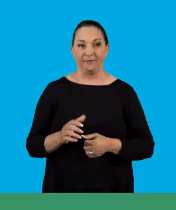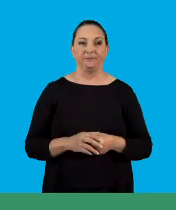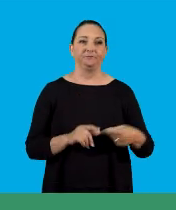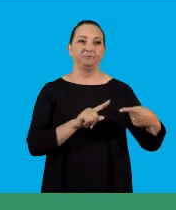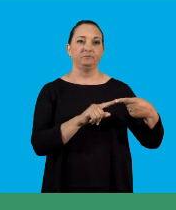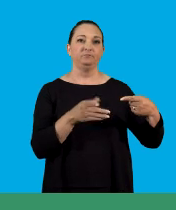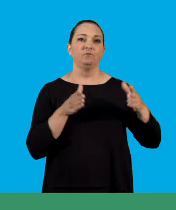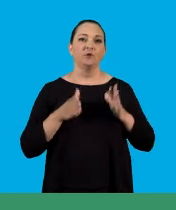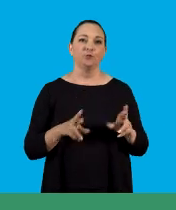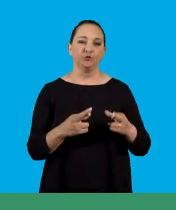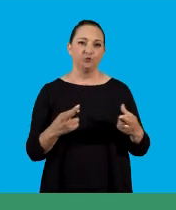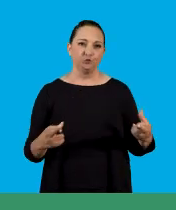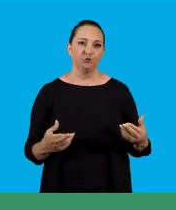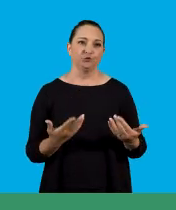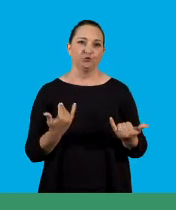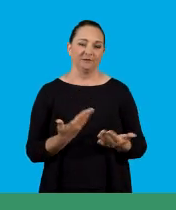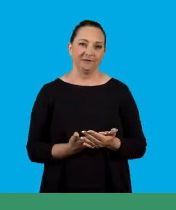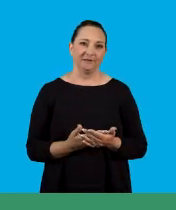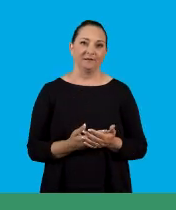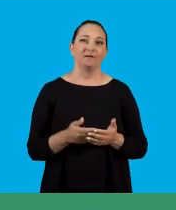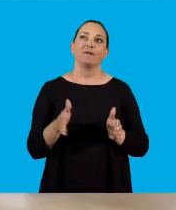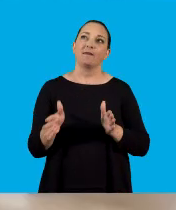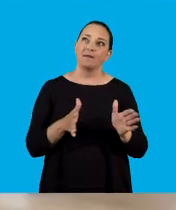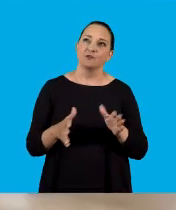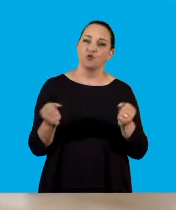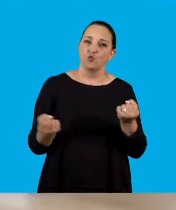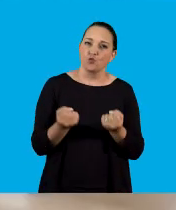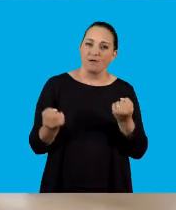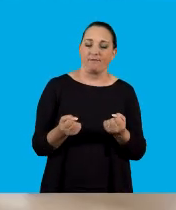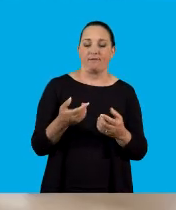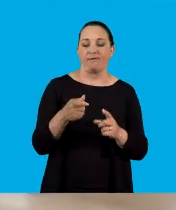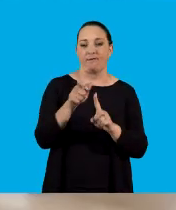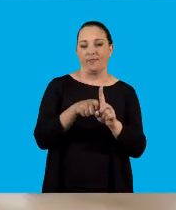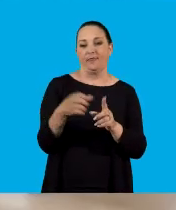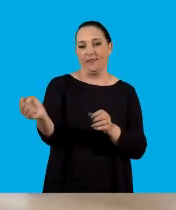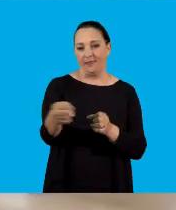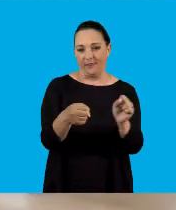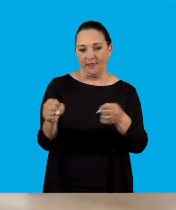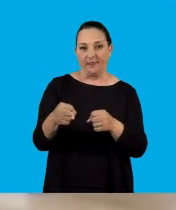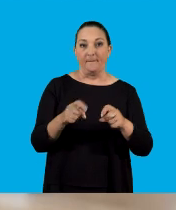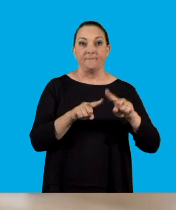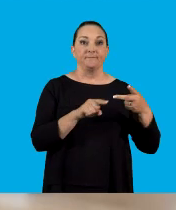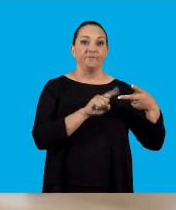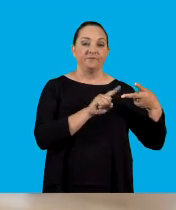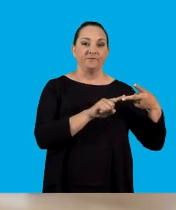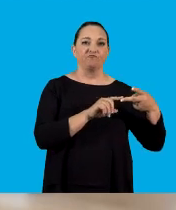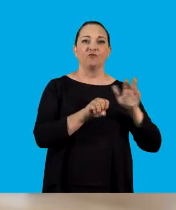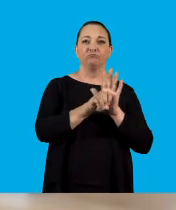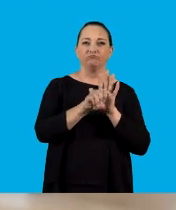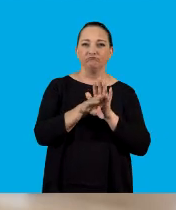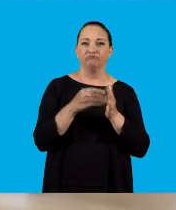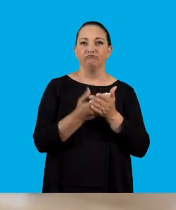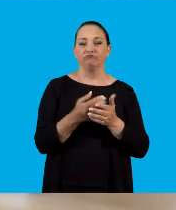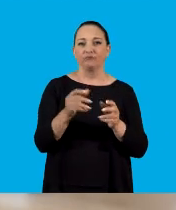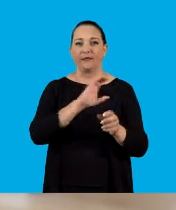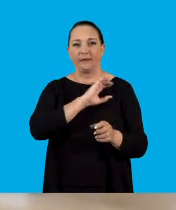resource function, you should know that it deals with workers, it deals with recruiting. Marketing is a function that deals with